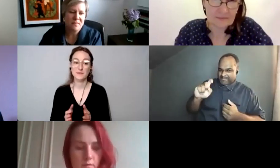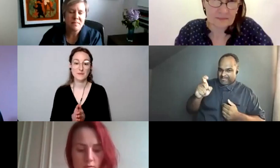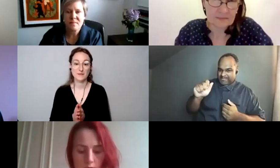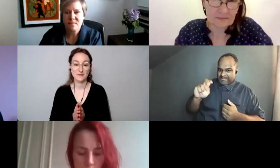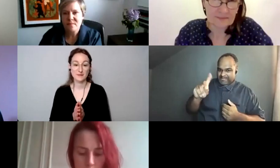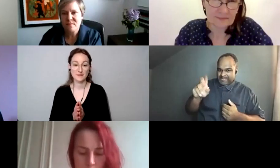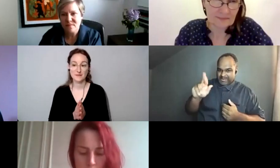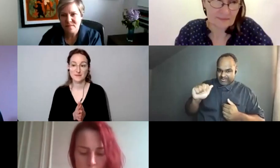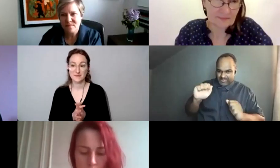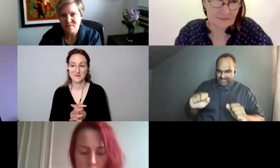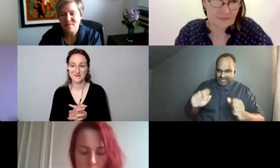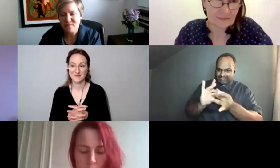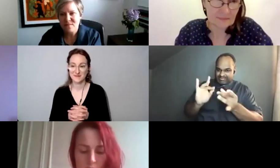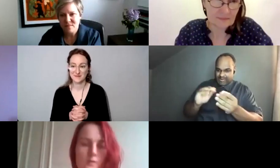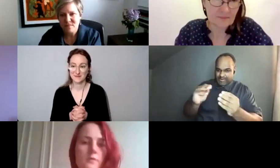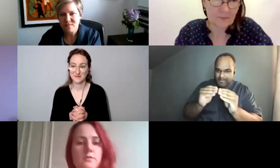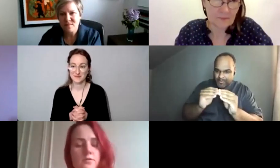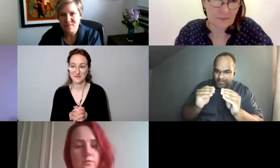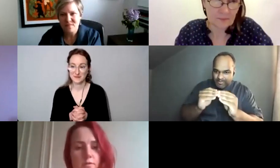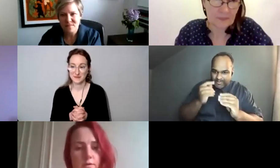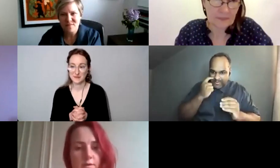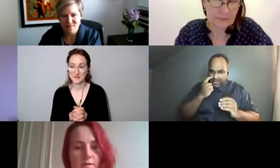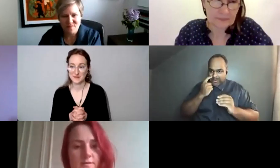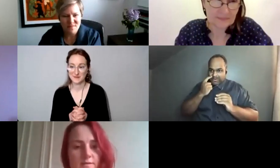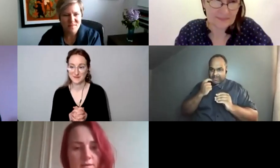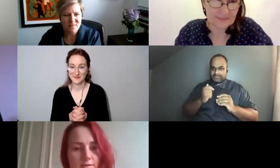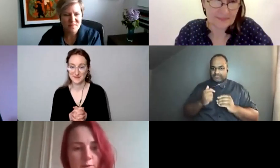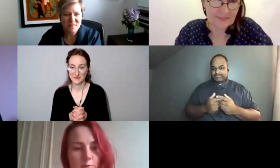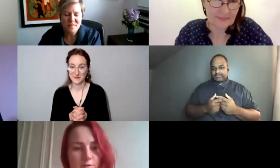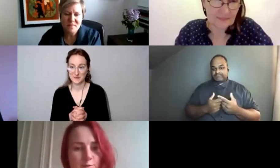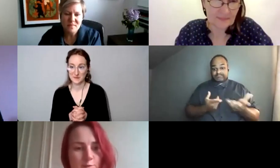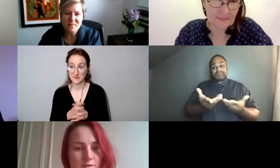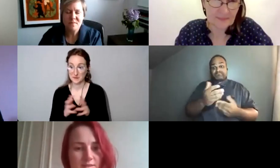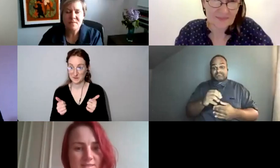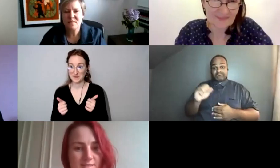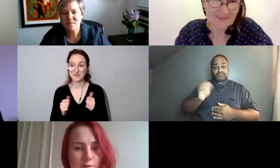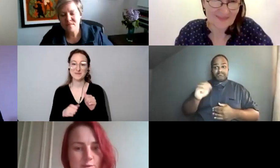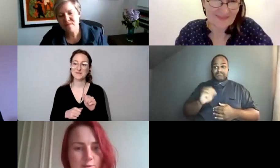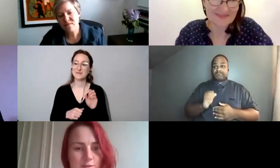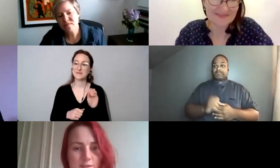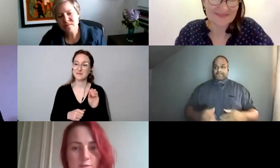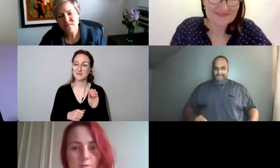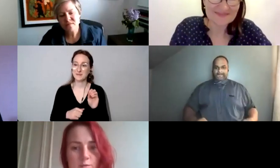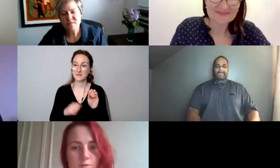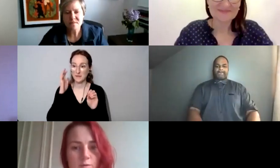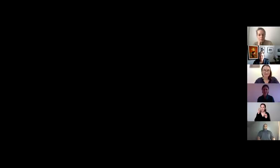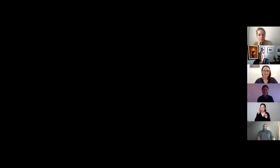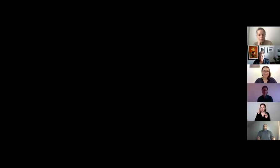tell more about it and show example. Yes, I want to use this opportunity